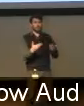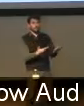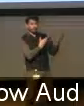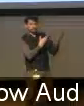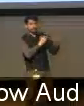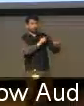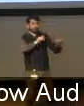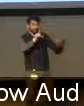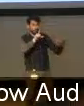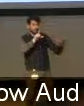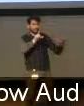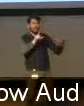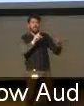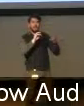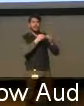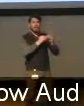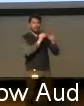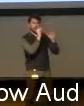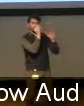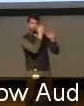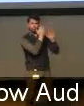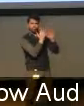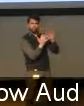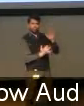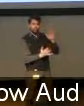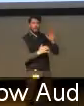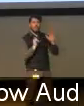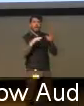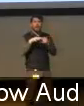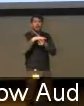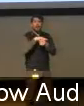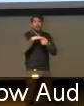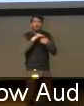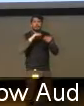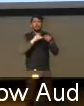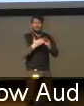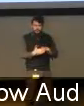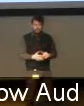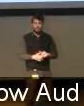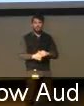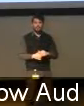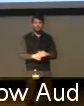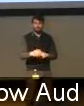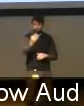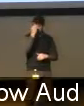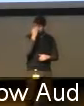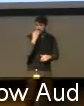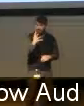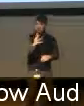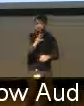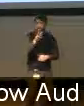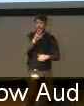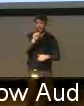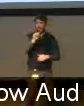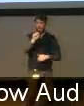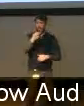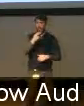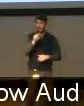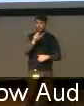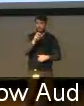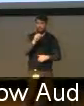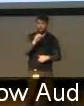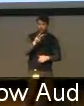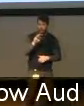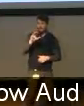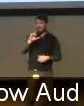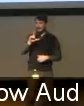some data around what has been going on in the local community. The take-home message there is that Washtenaw County and Livingston County have really